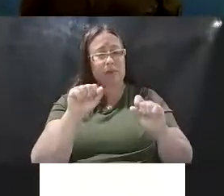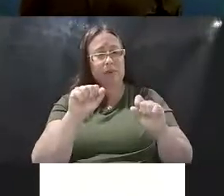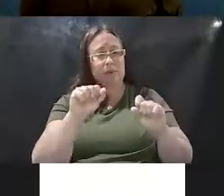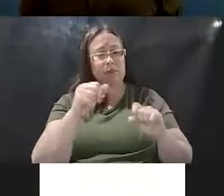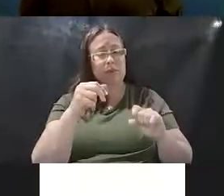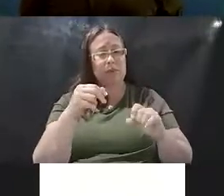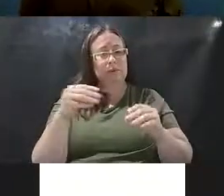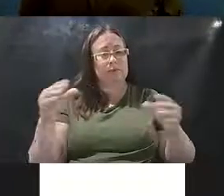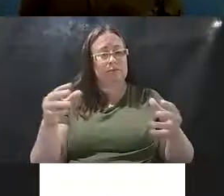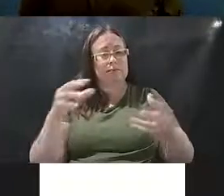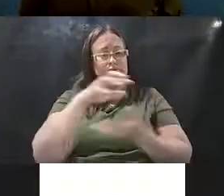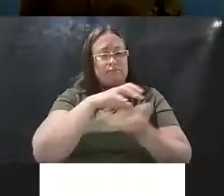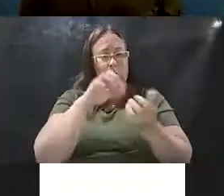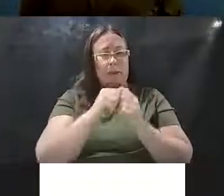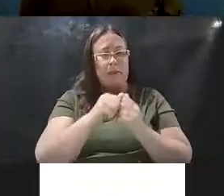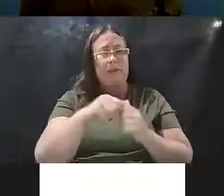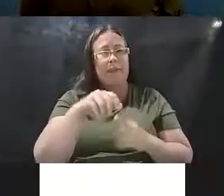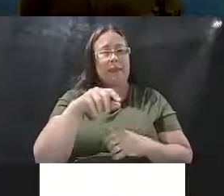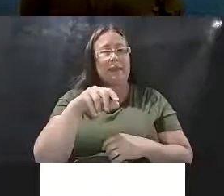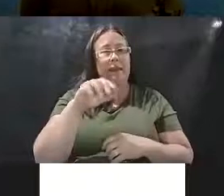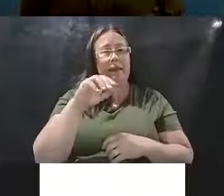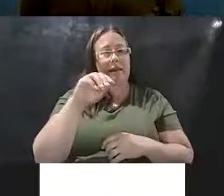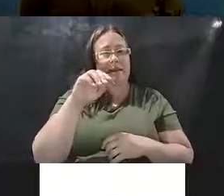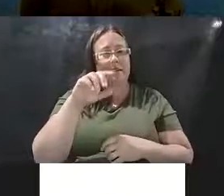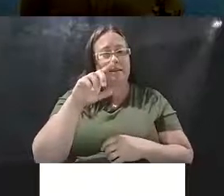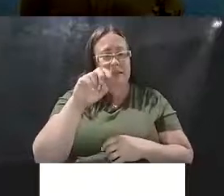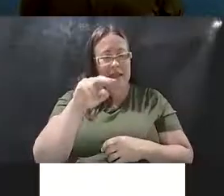DNA. And so